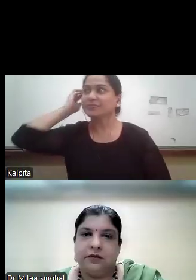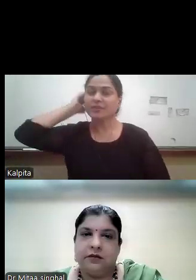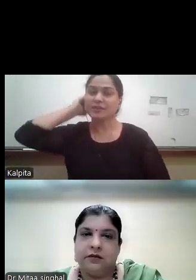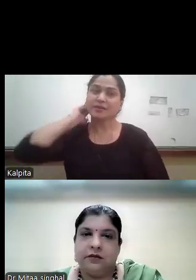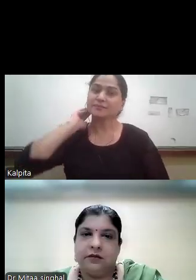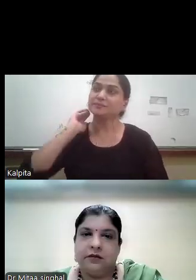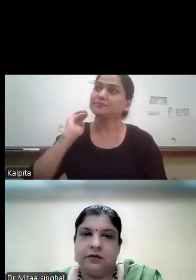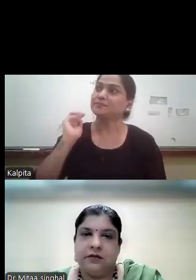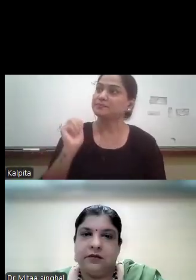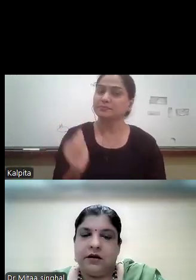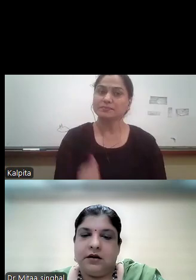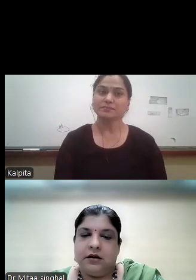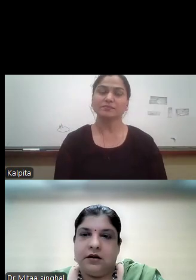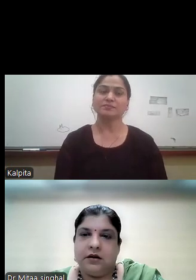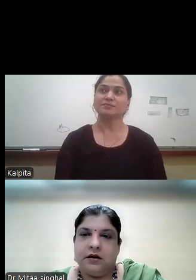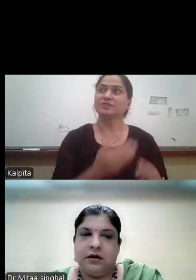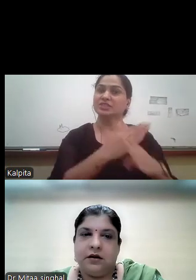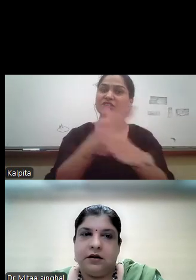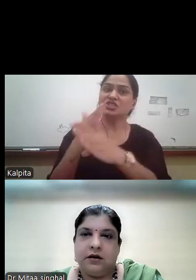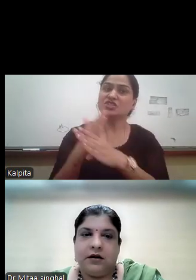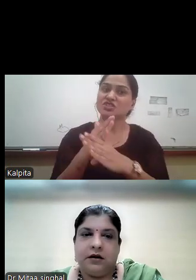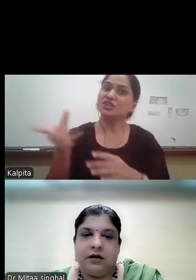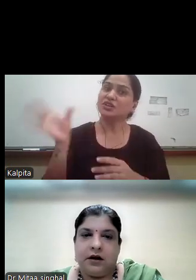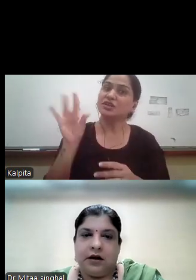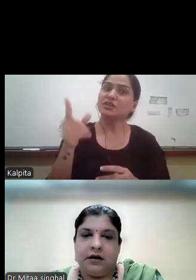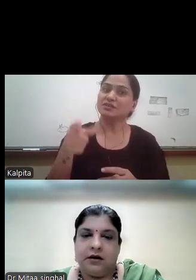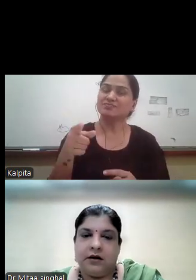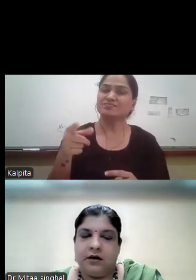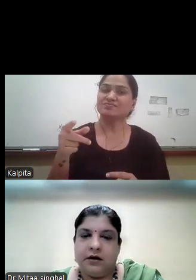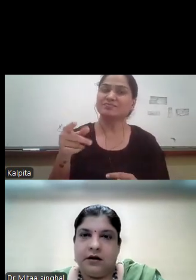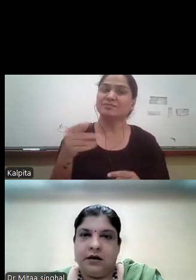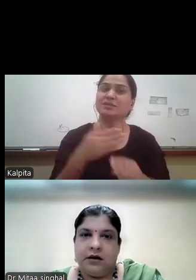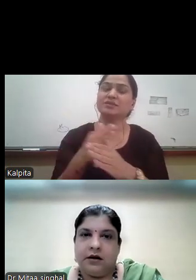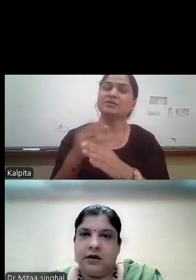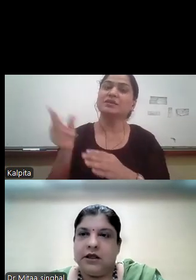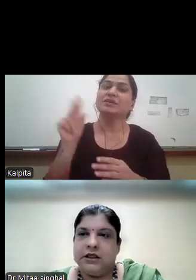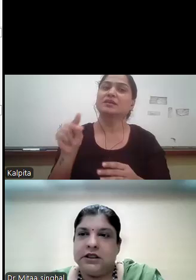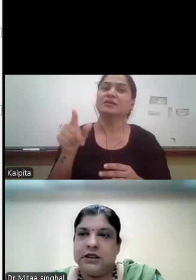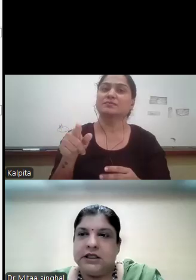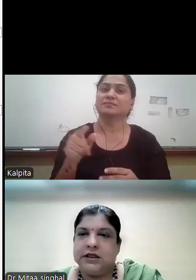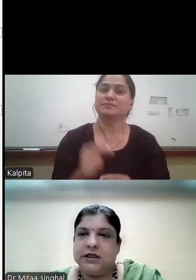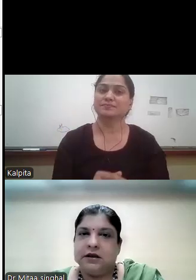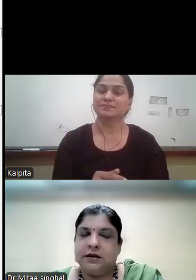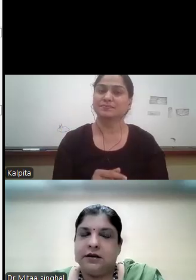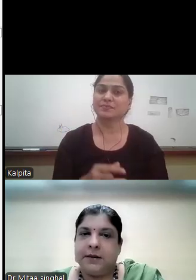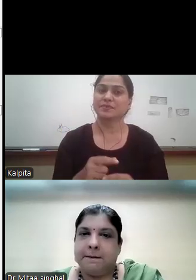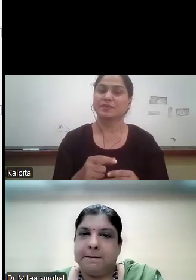Then we could try sharing once again. Yeah, yes, the PPT. Yes. Yeah. You can see my